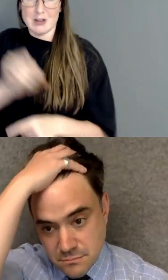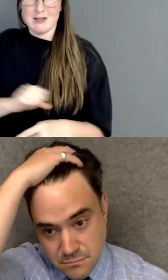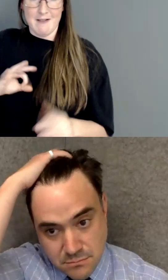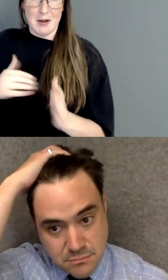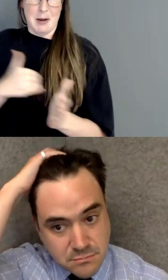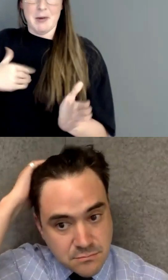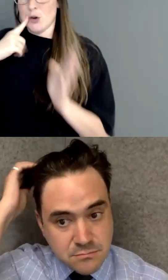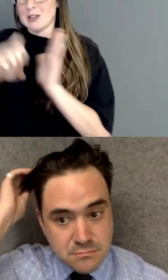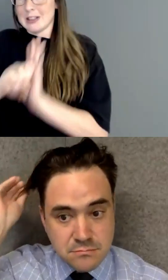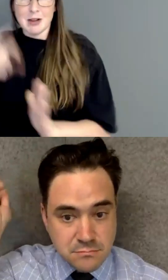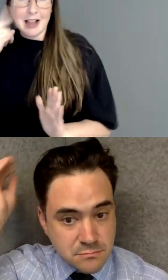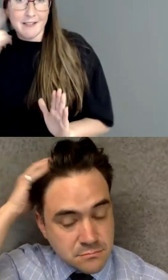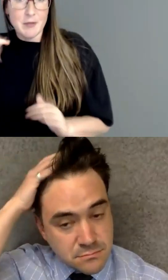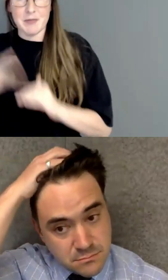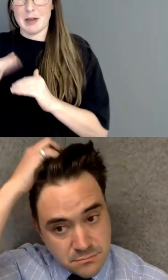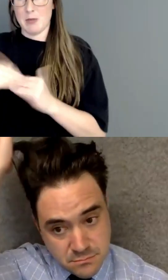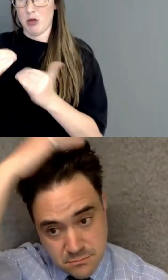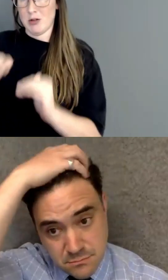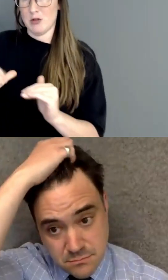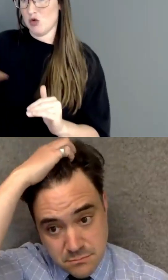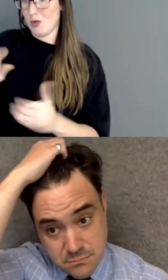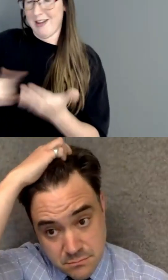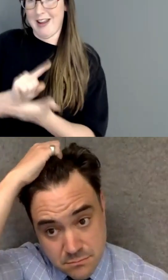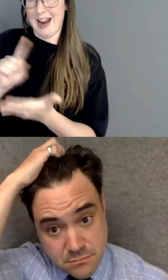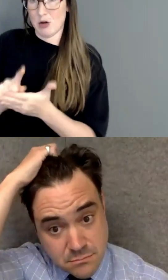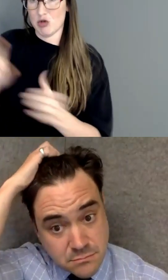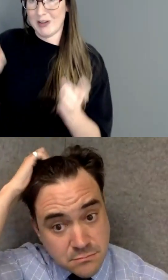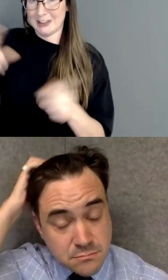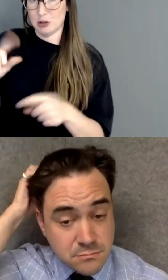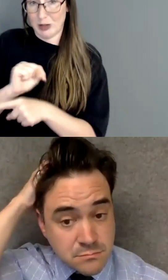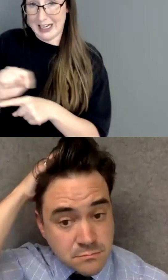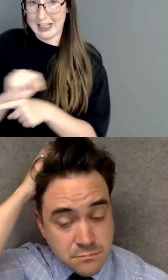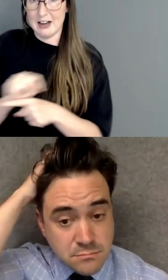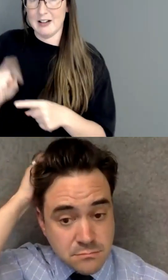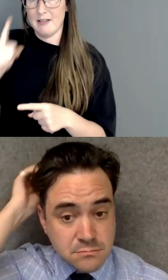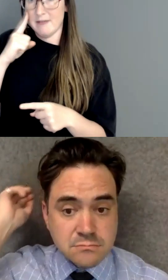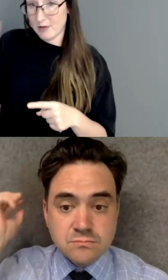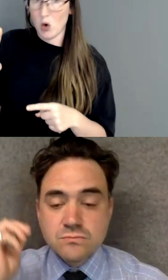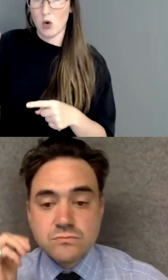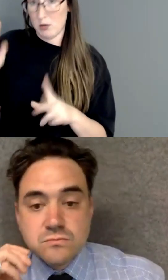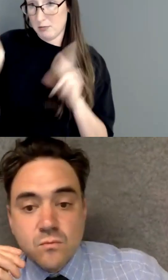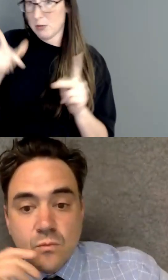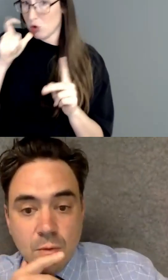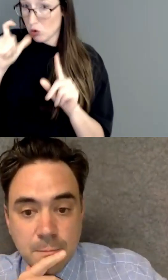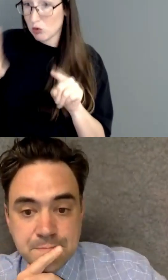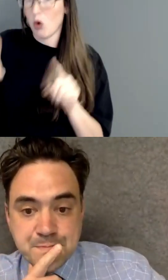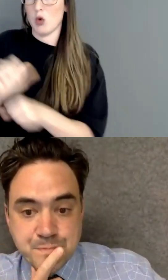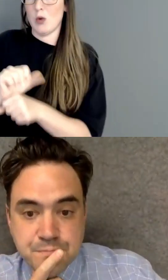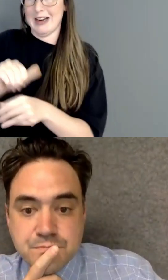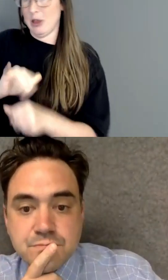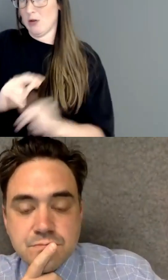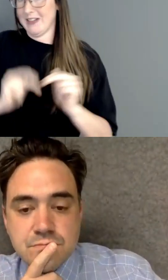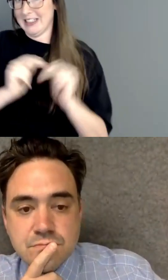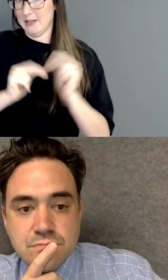For example, in California, there's a minimum threshold of 20 hours of crisis training for people who are going to work in those facilities